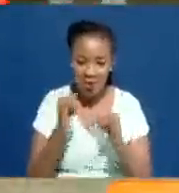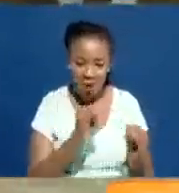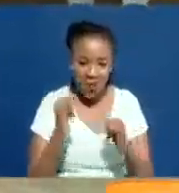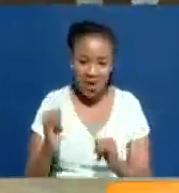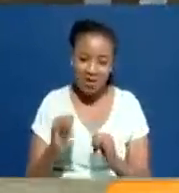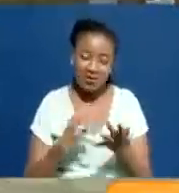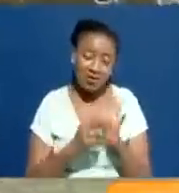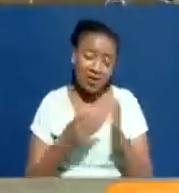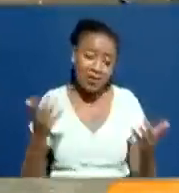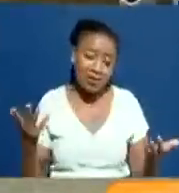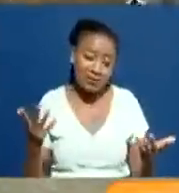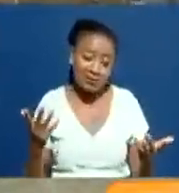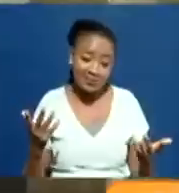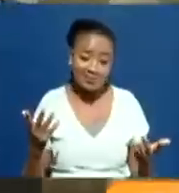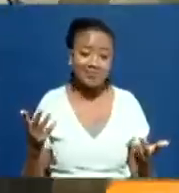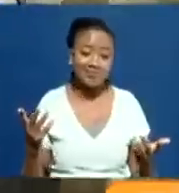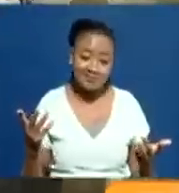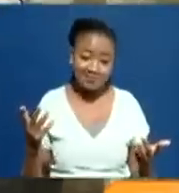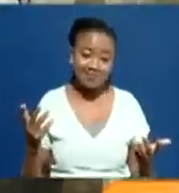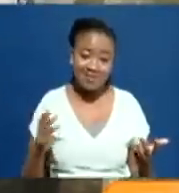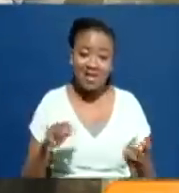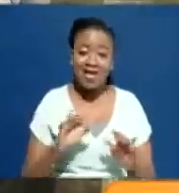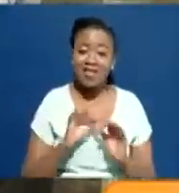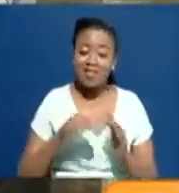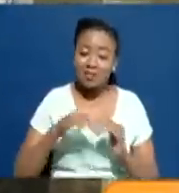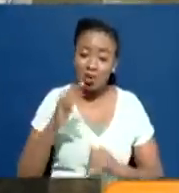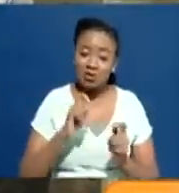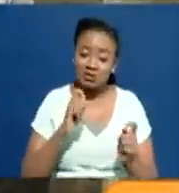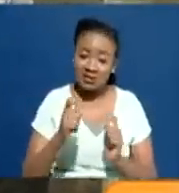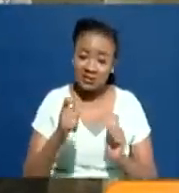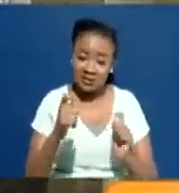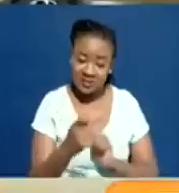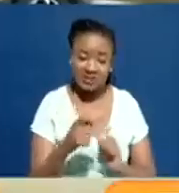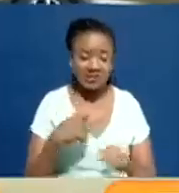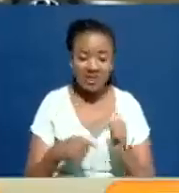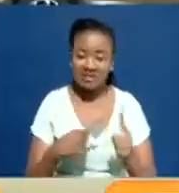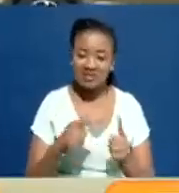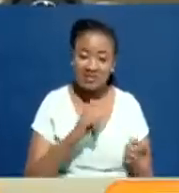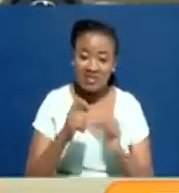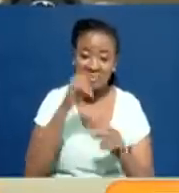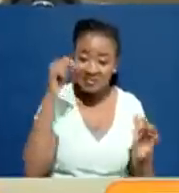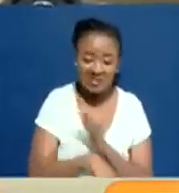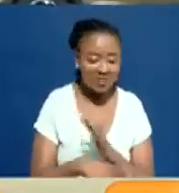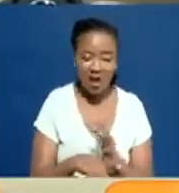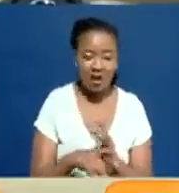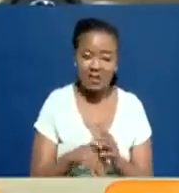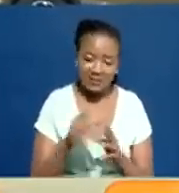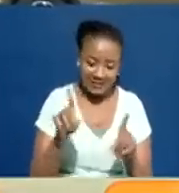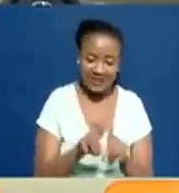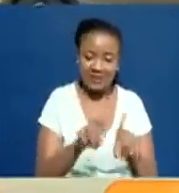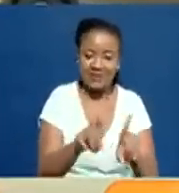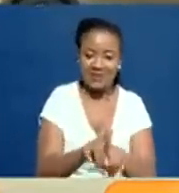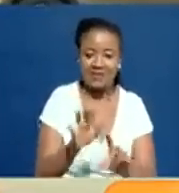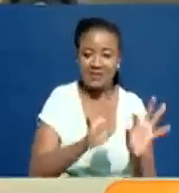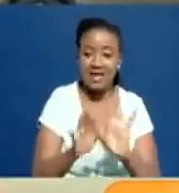the saying that the more things change, the more they remain the same. And like it was before,